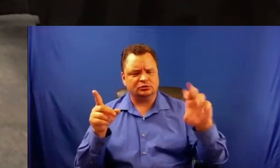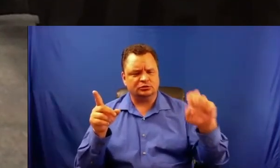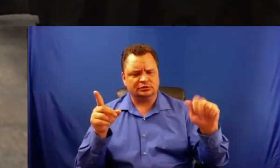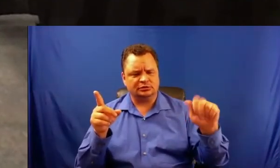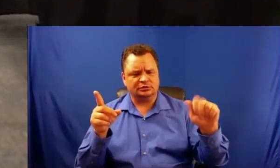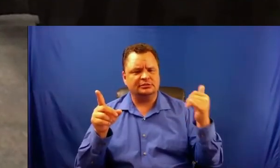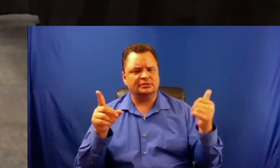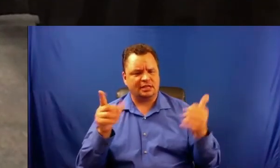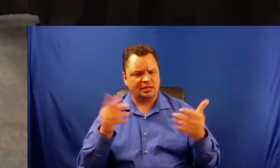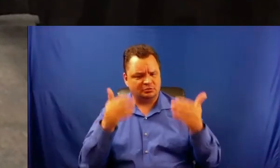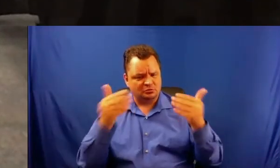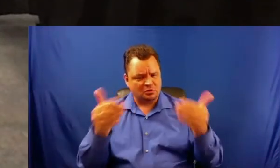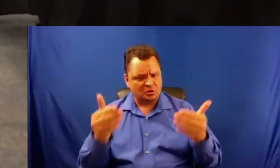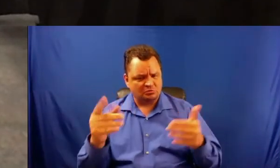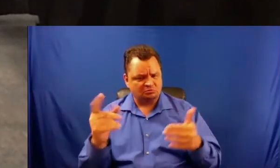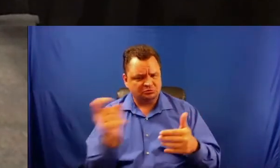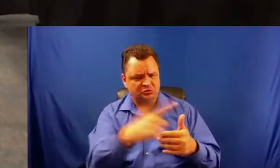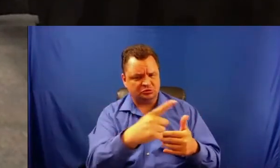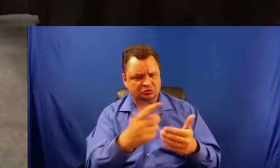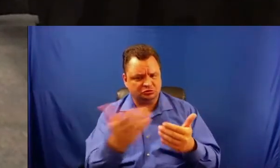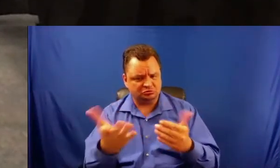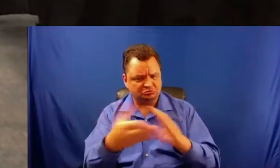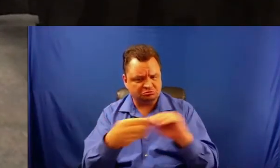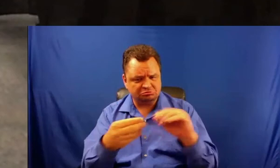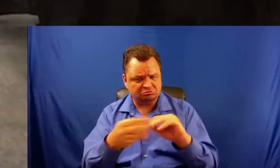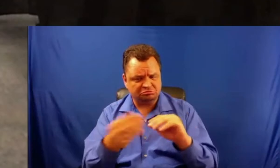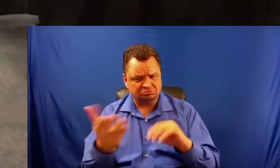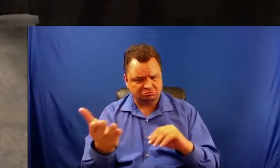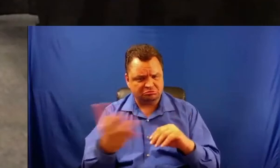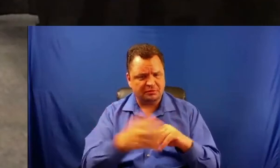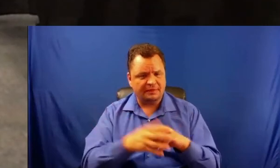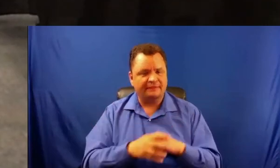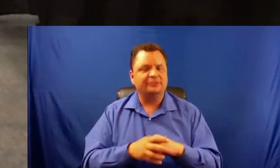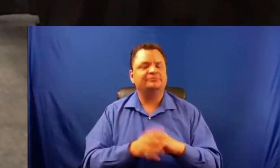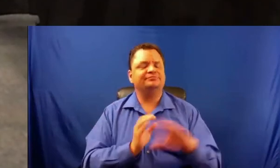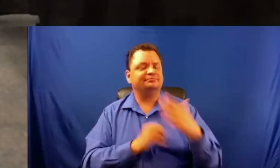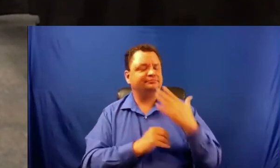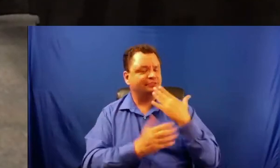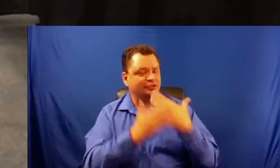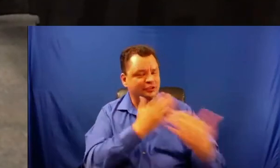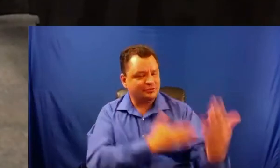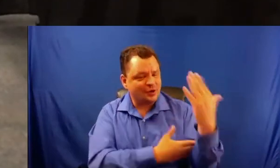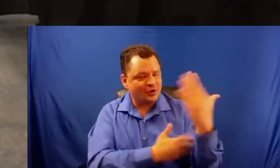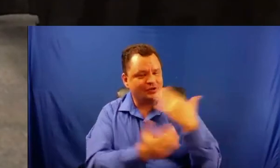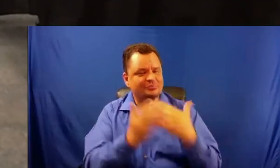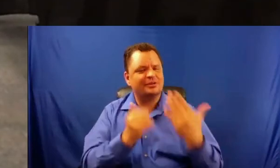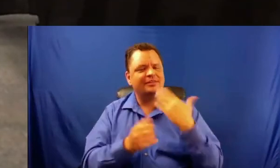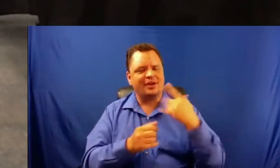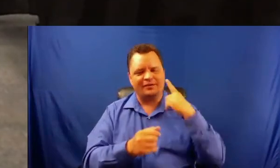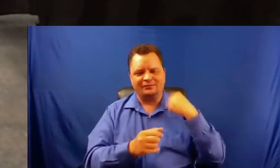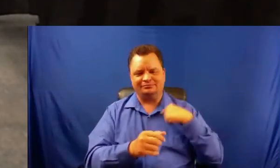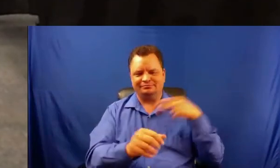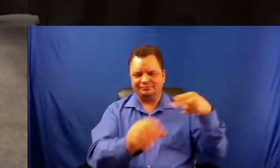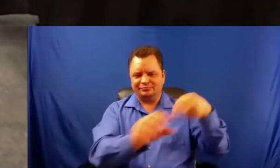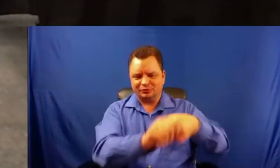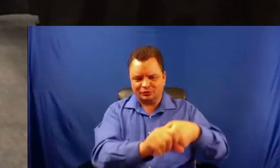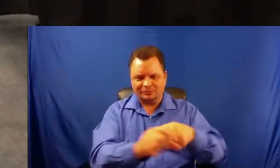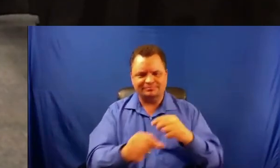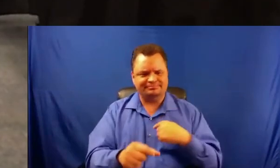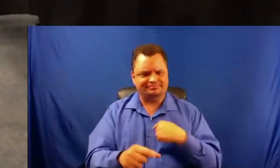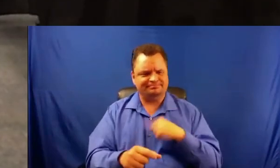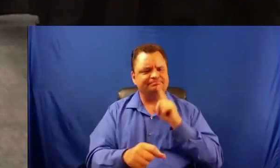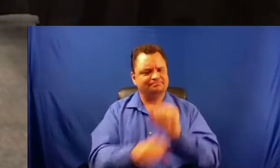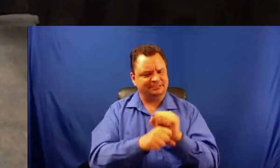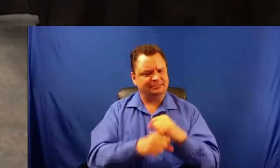ahead. Good morning. Thank you for letting me speak with you this morning, and I absolutely reinforce what Adriana and Kristen